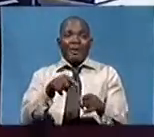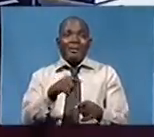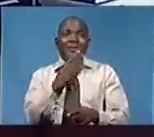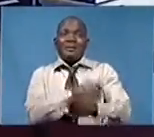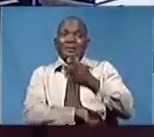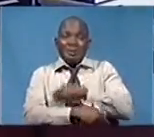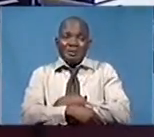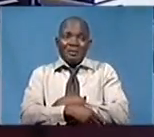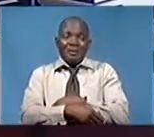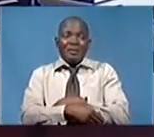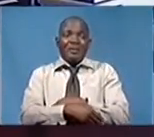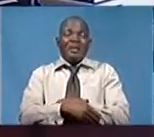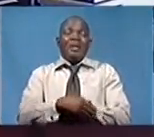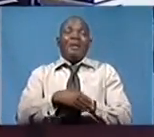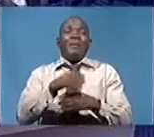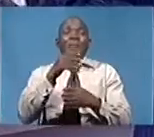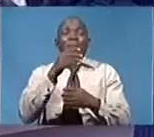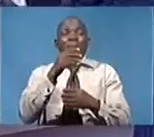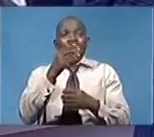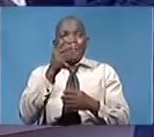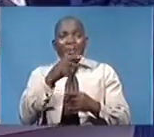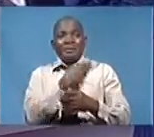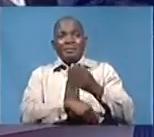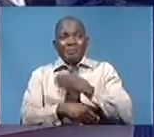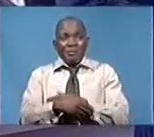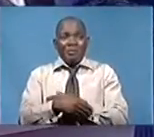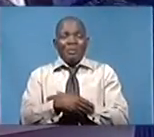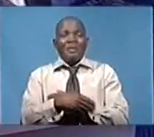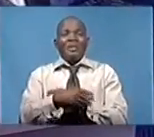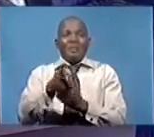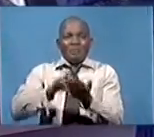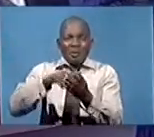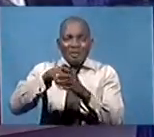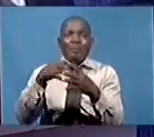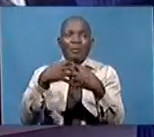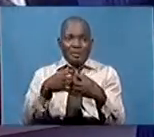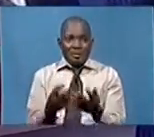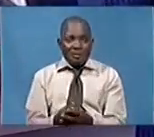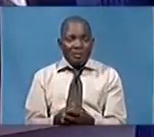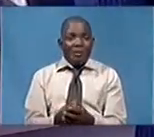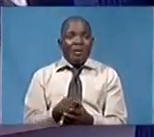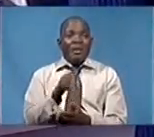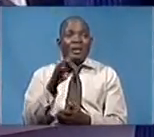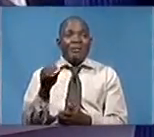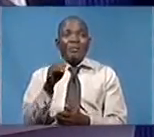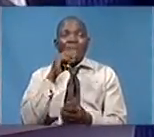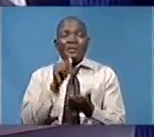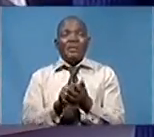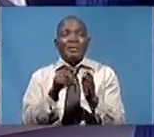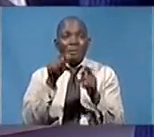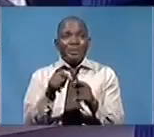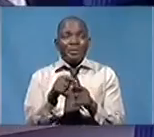then exception be made for FOs if it's only for fingerprint? Because FOs assume that you have been